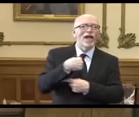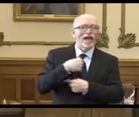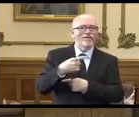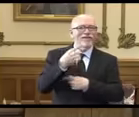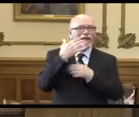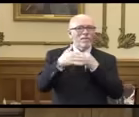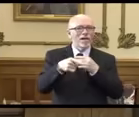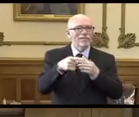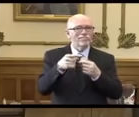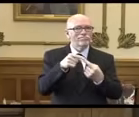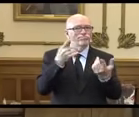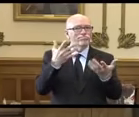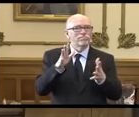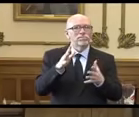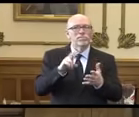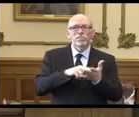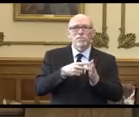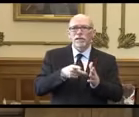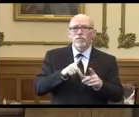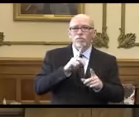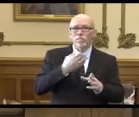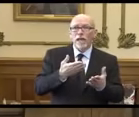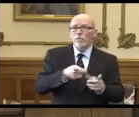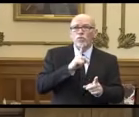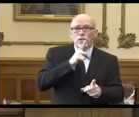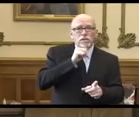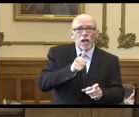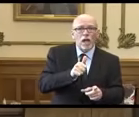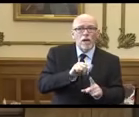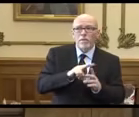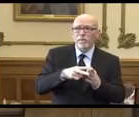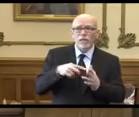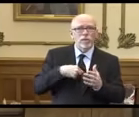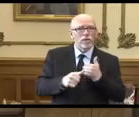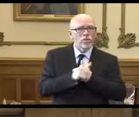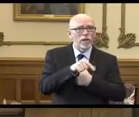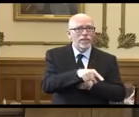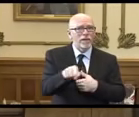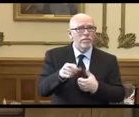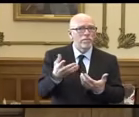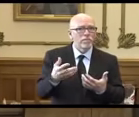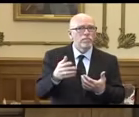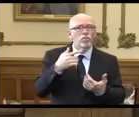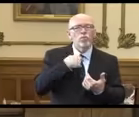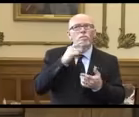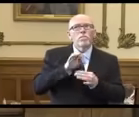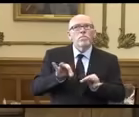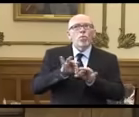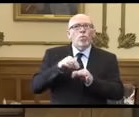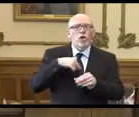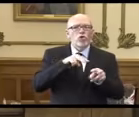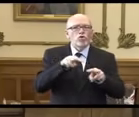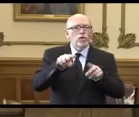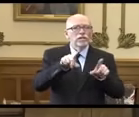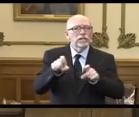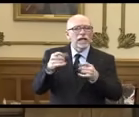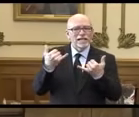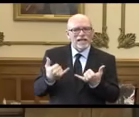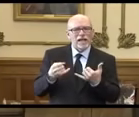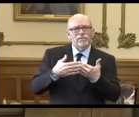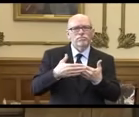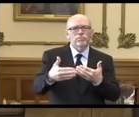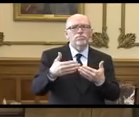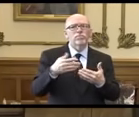not, then we're putting them at harm. And so it's really important when we look at testing now and as we move forward, as